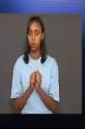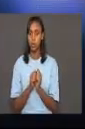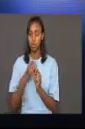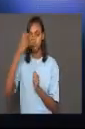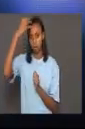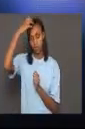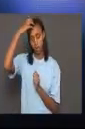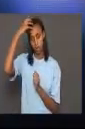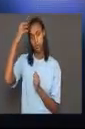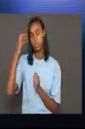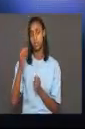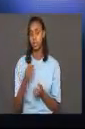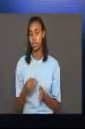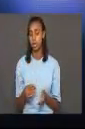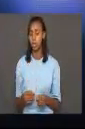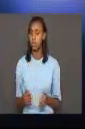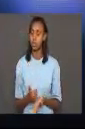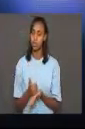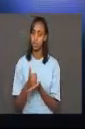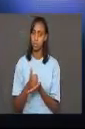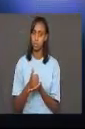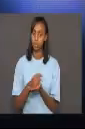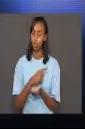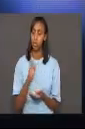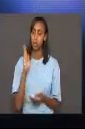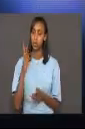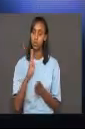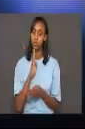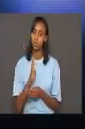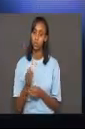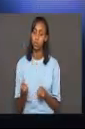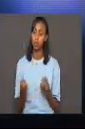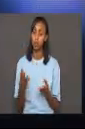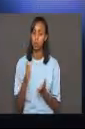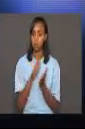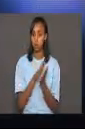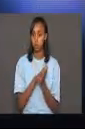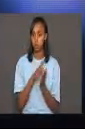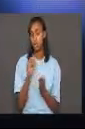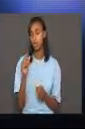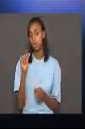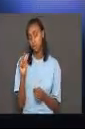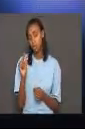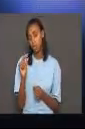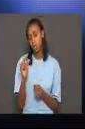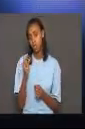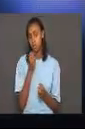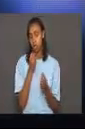With government assistance, there will be more schools and less